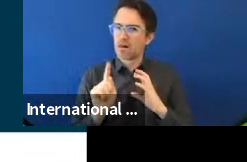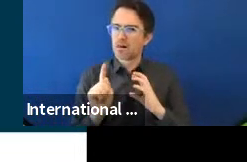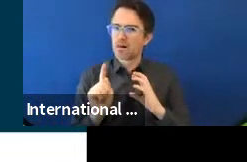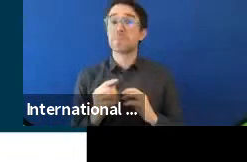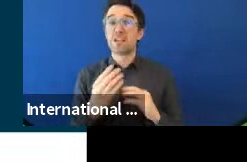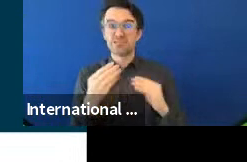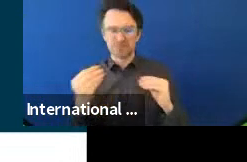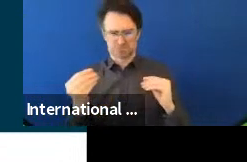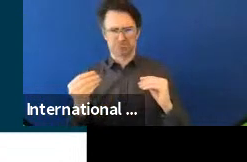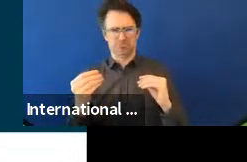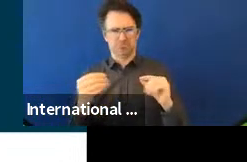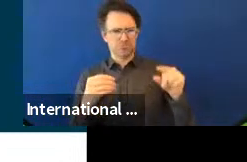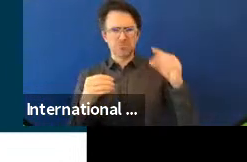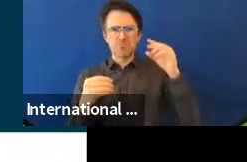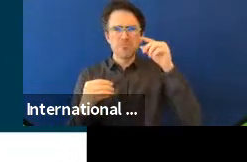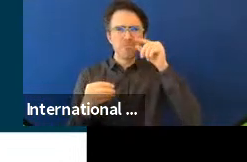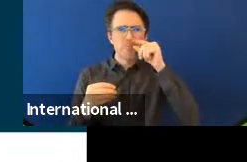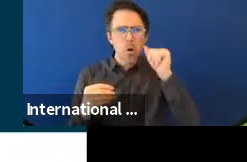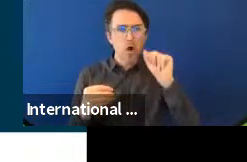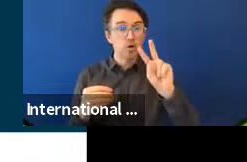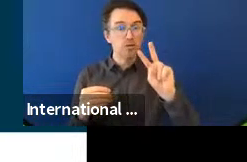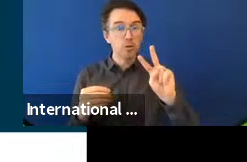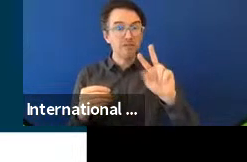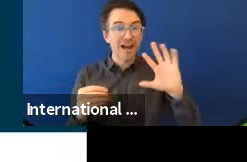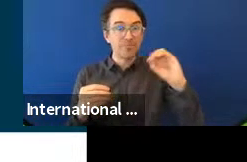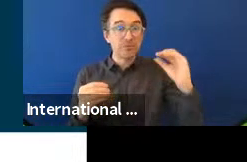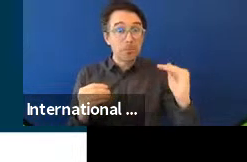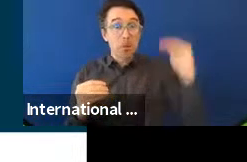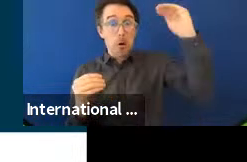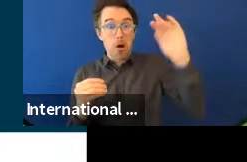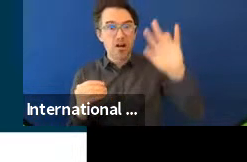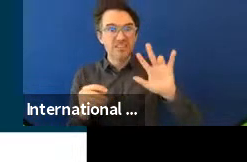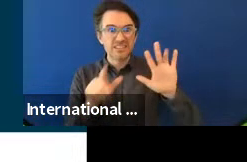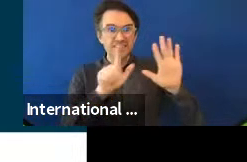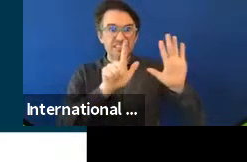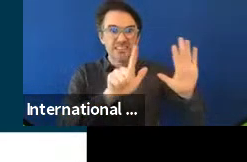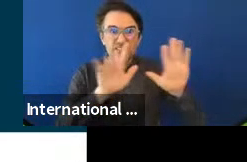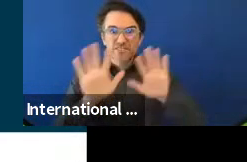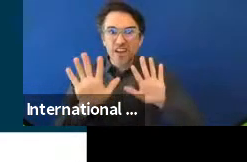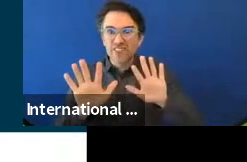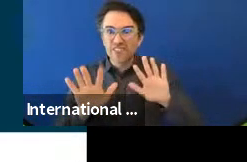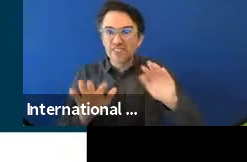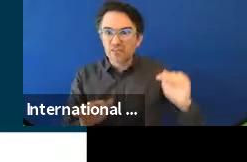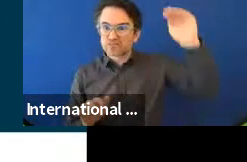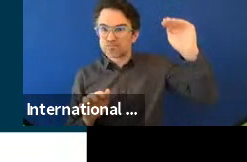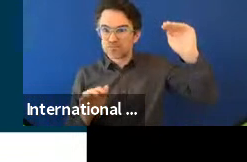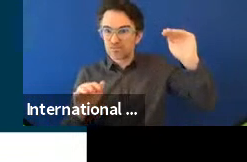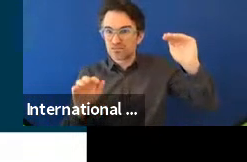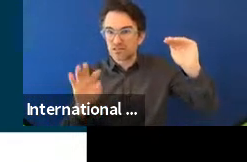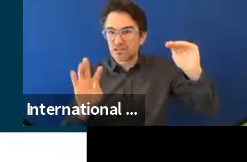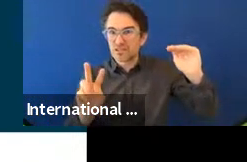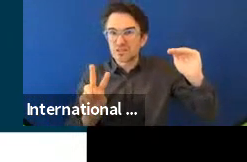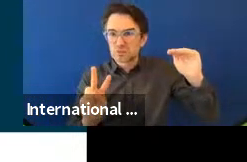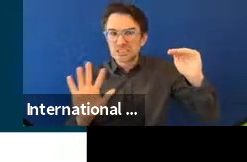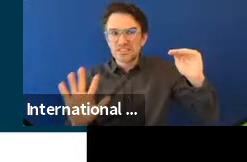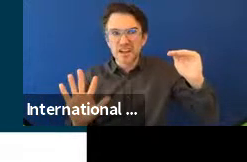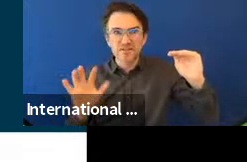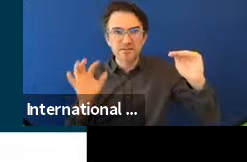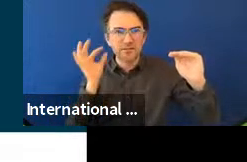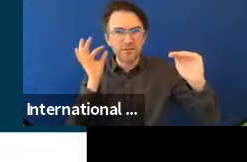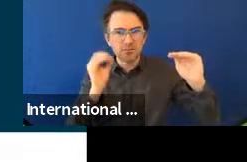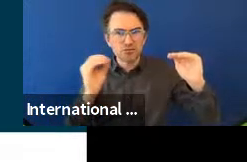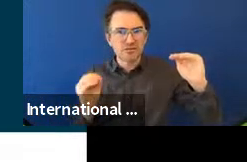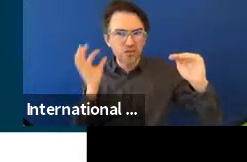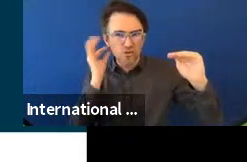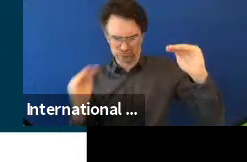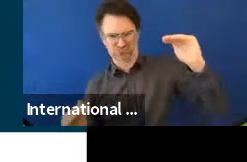happened from the 1980s onwards in several countries of East and South Asia, in